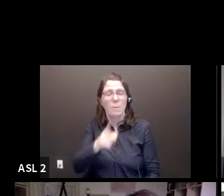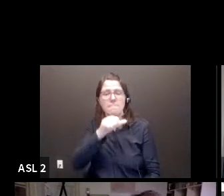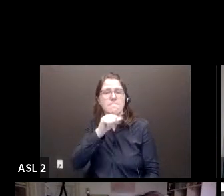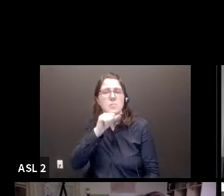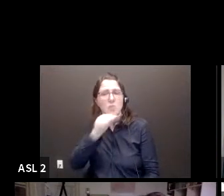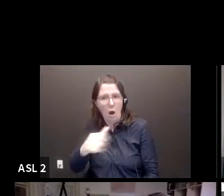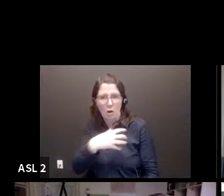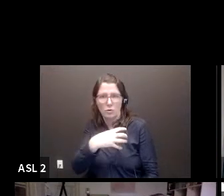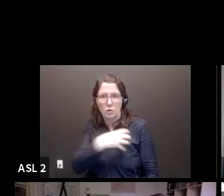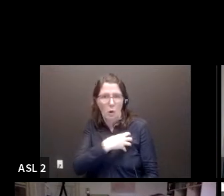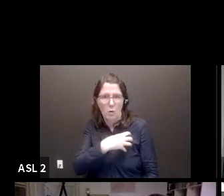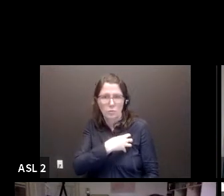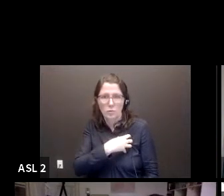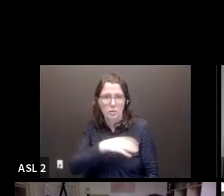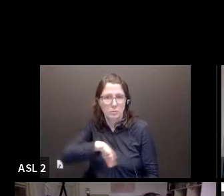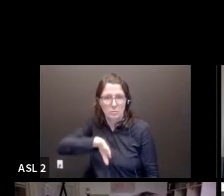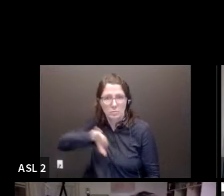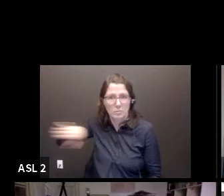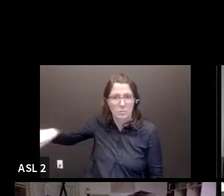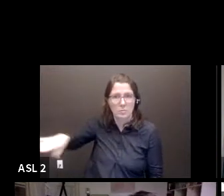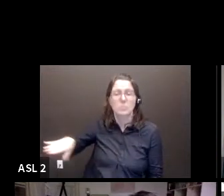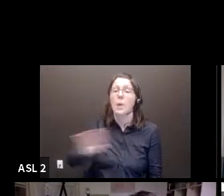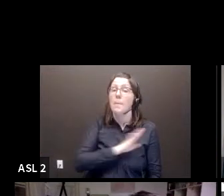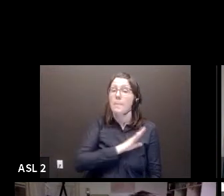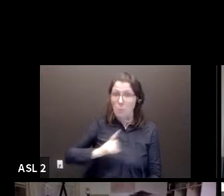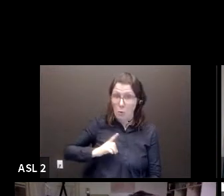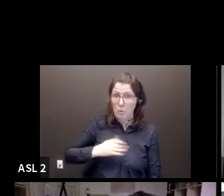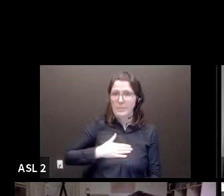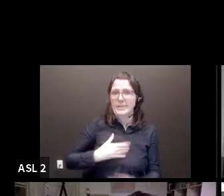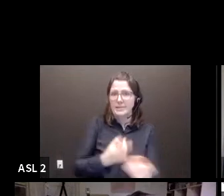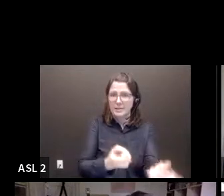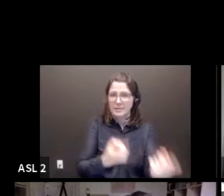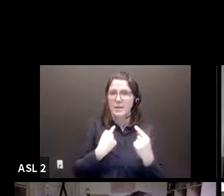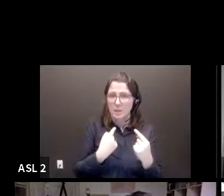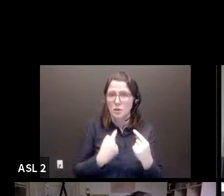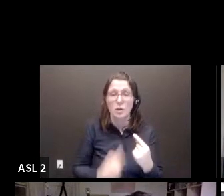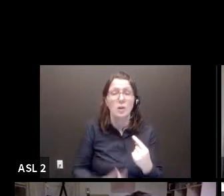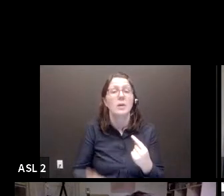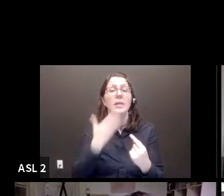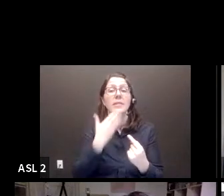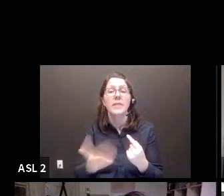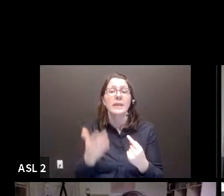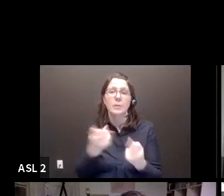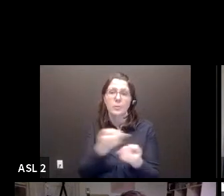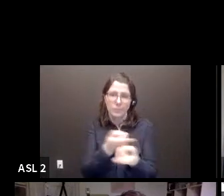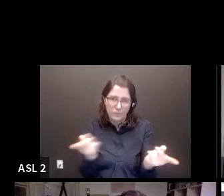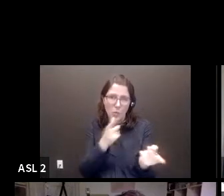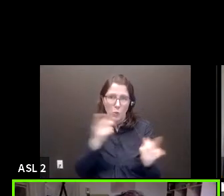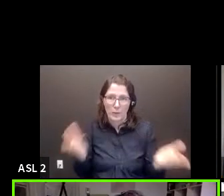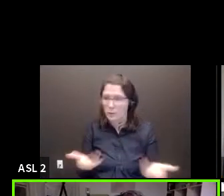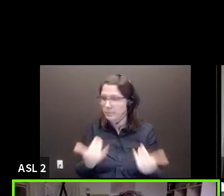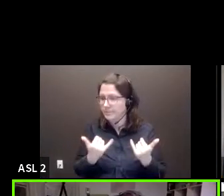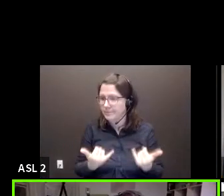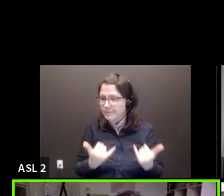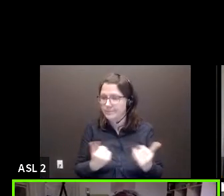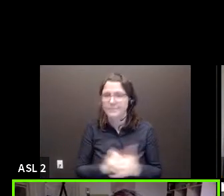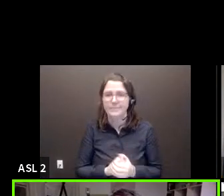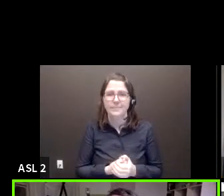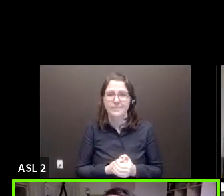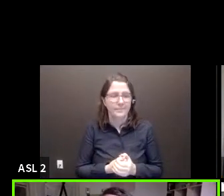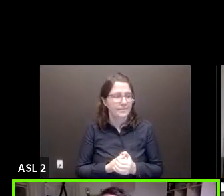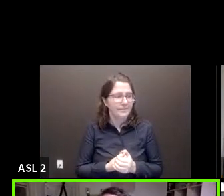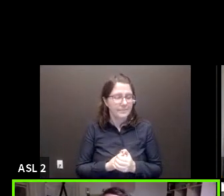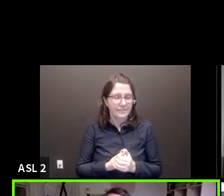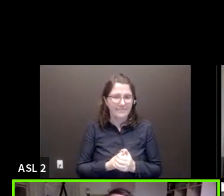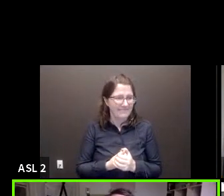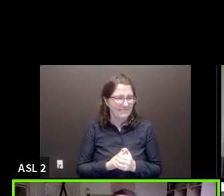questions and with that i thank you very much for your time today to everyone on the call thank you very much